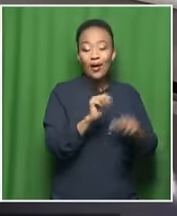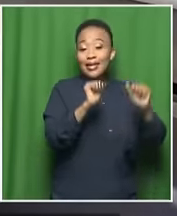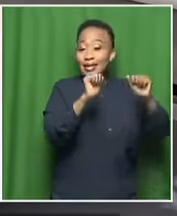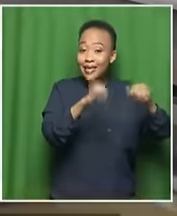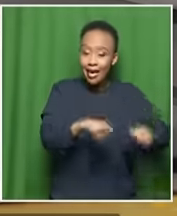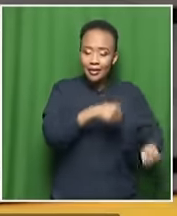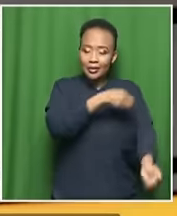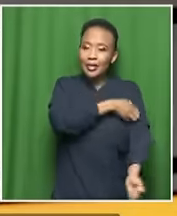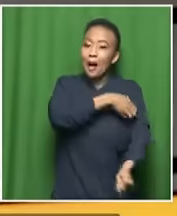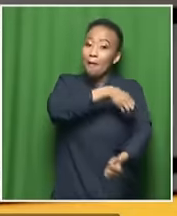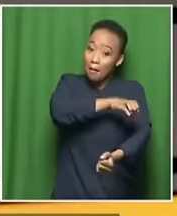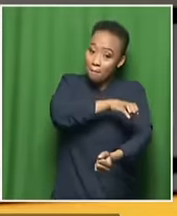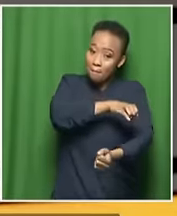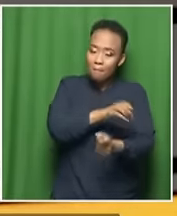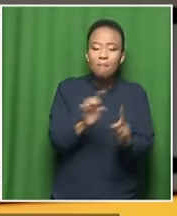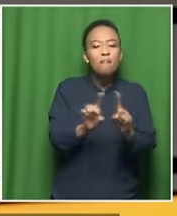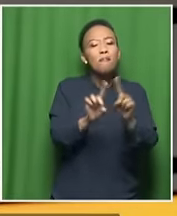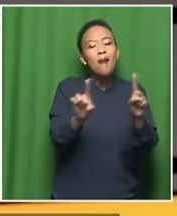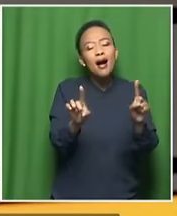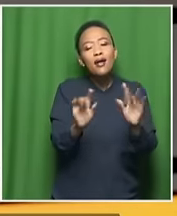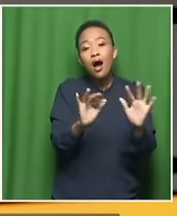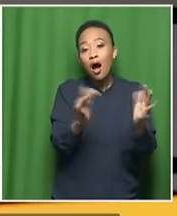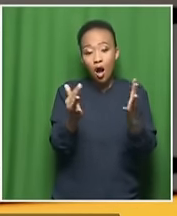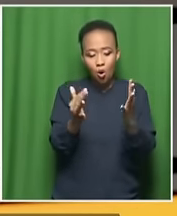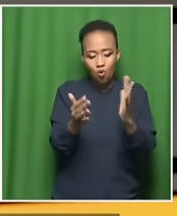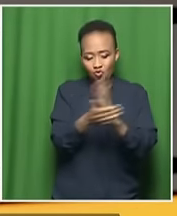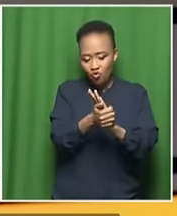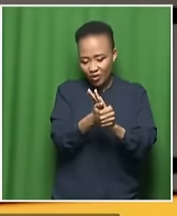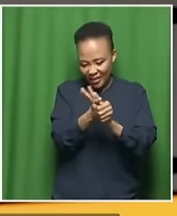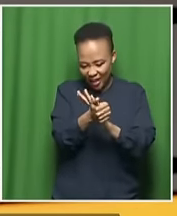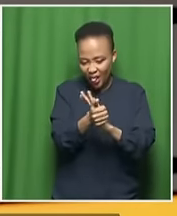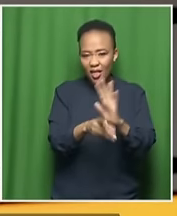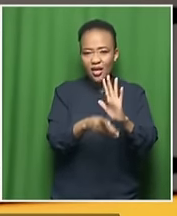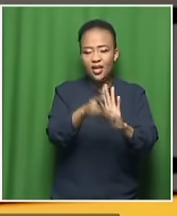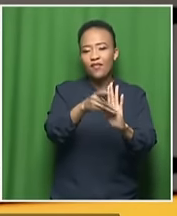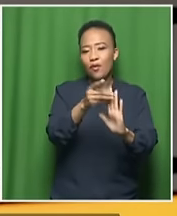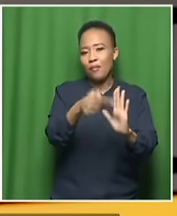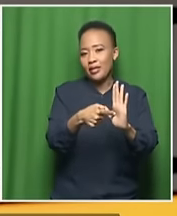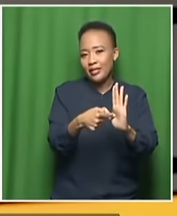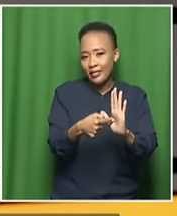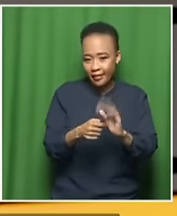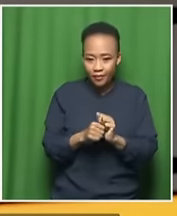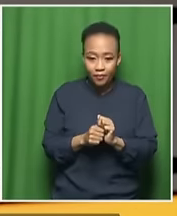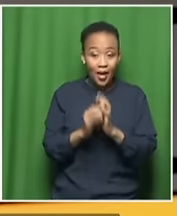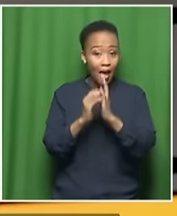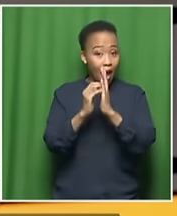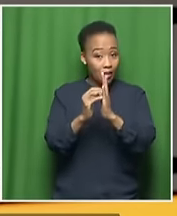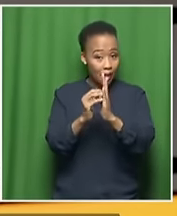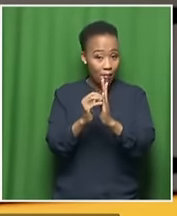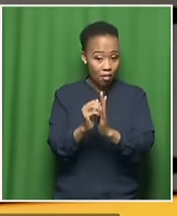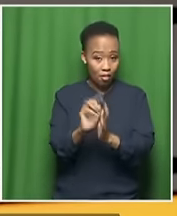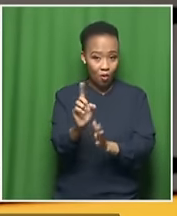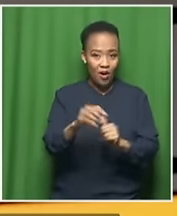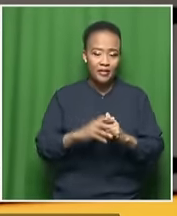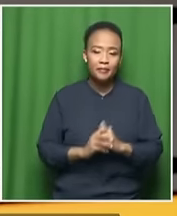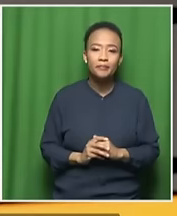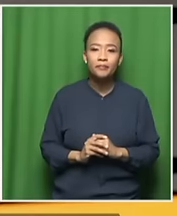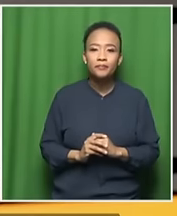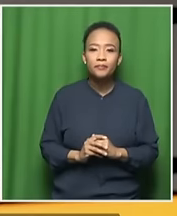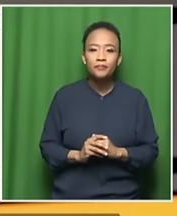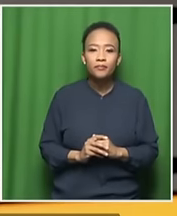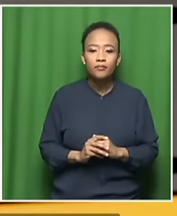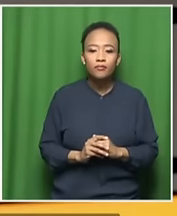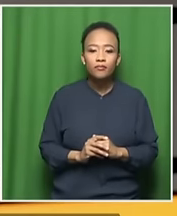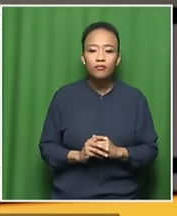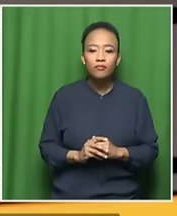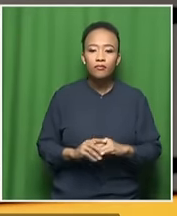must be through skills development. Let me give you a good example. When we talk